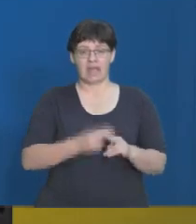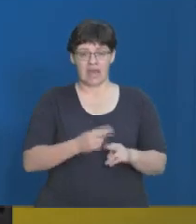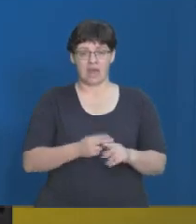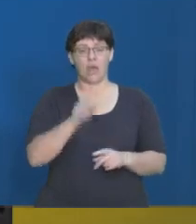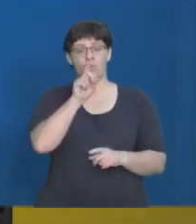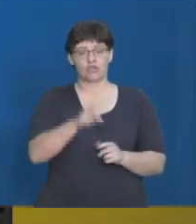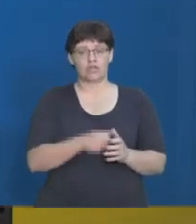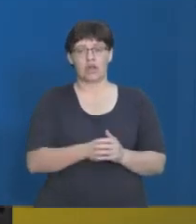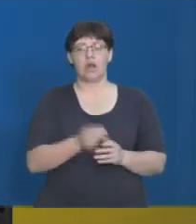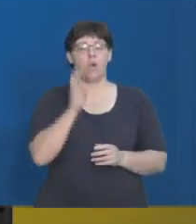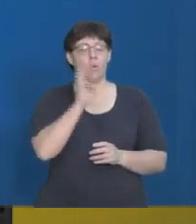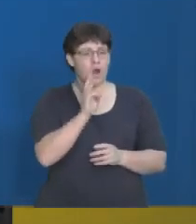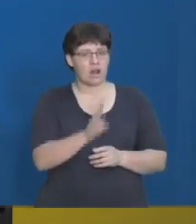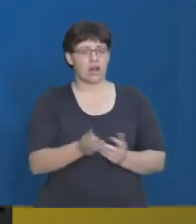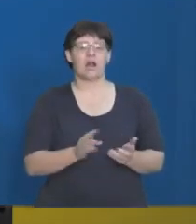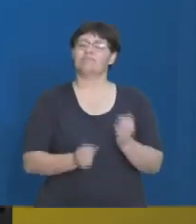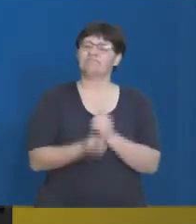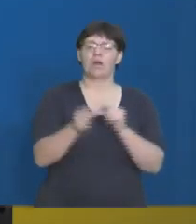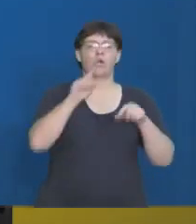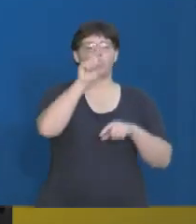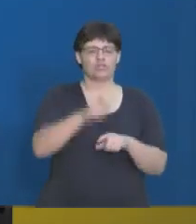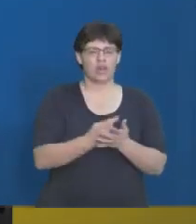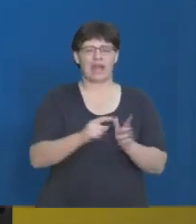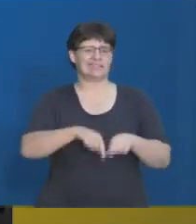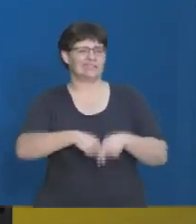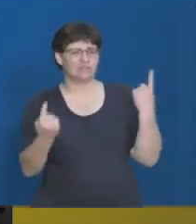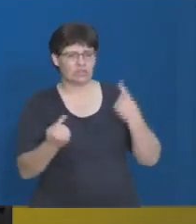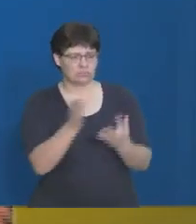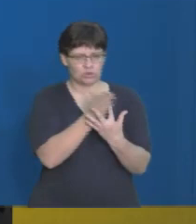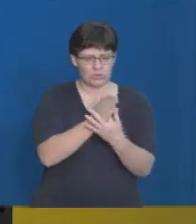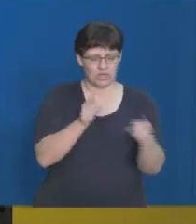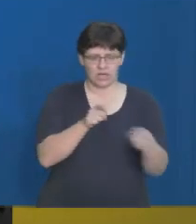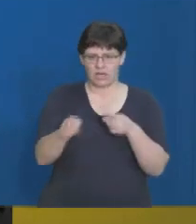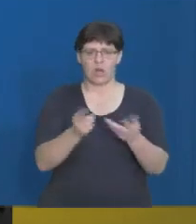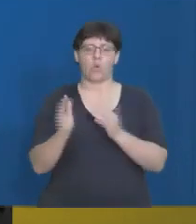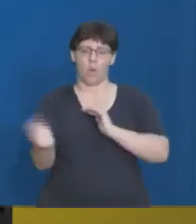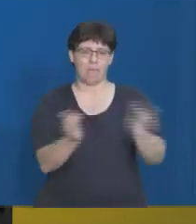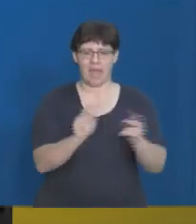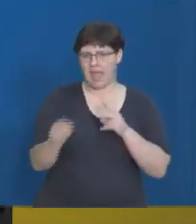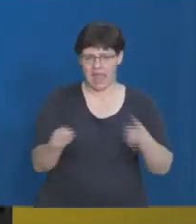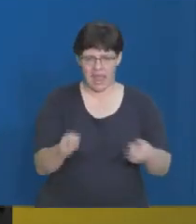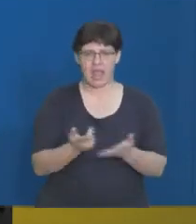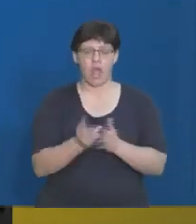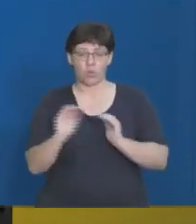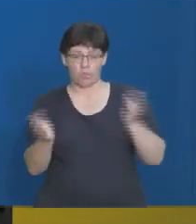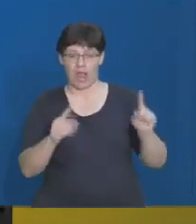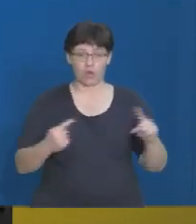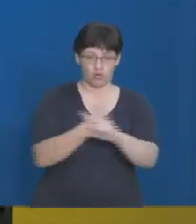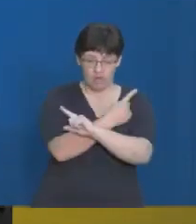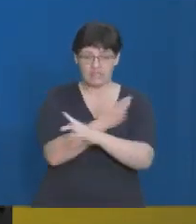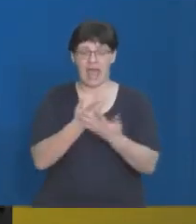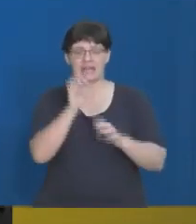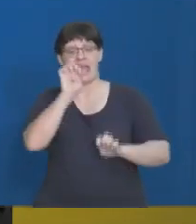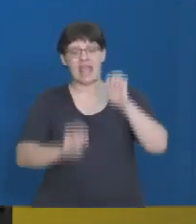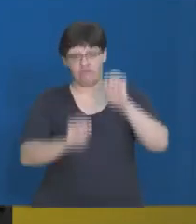such questions, you will get questions like differentiate between, compare and contrast, and